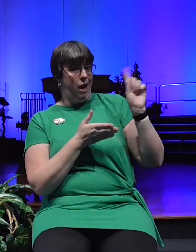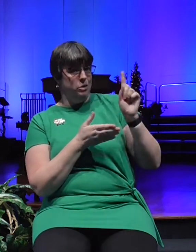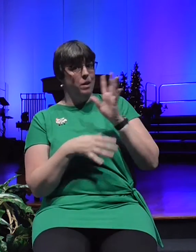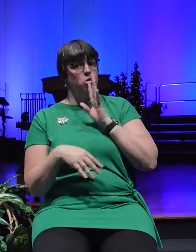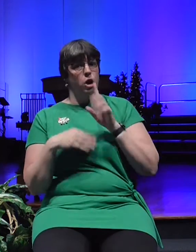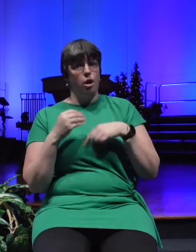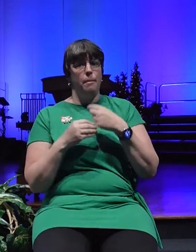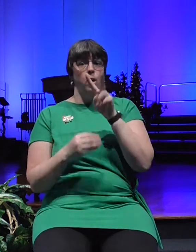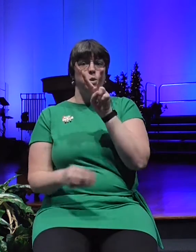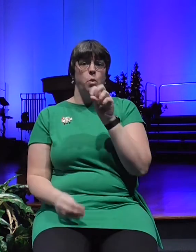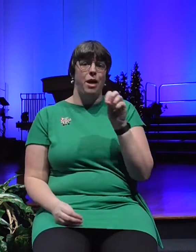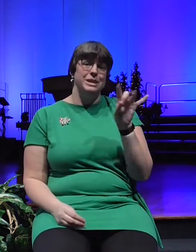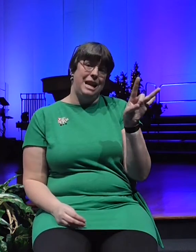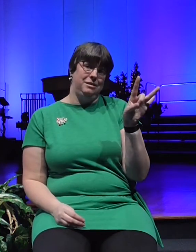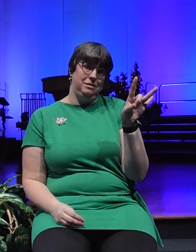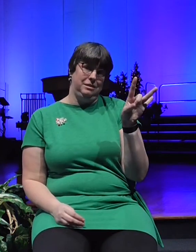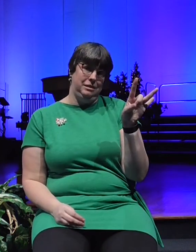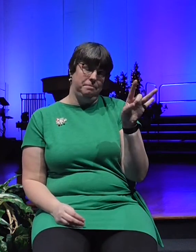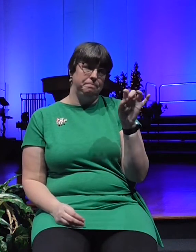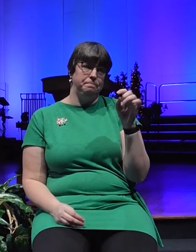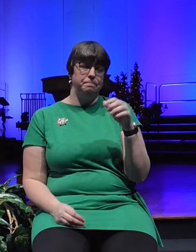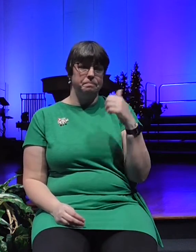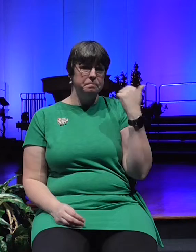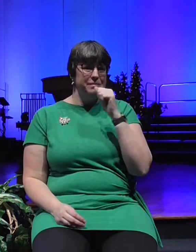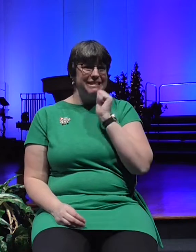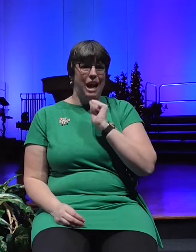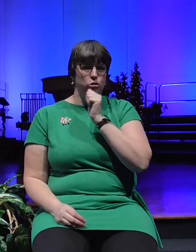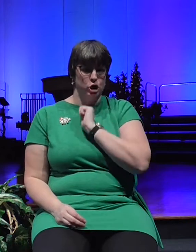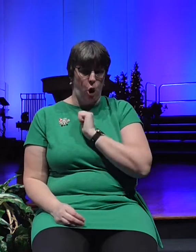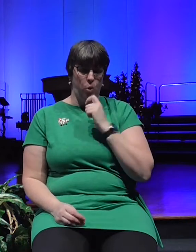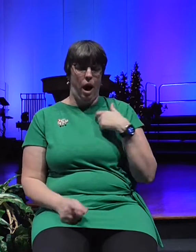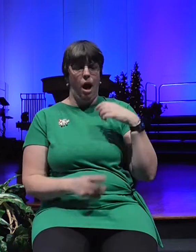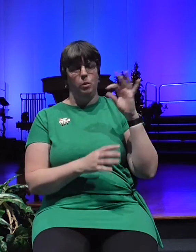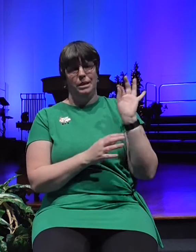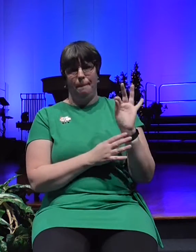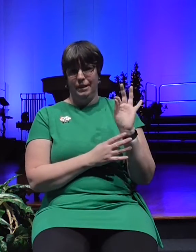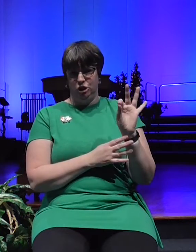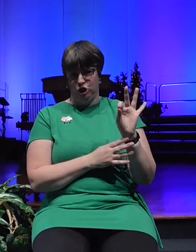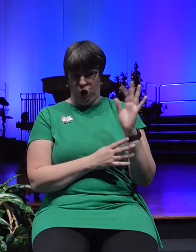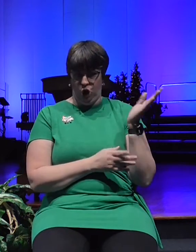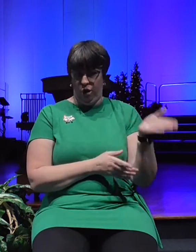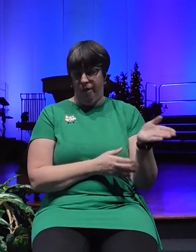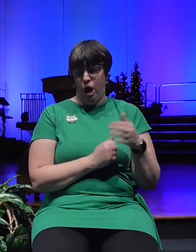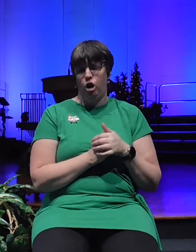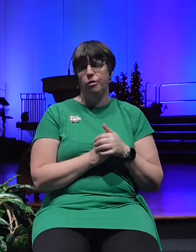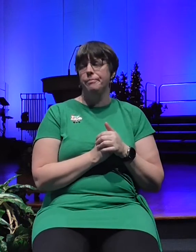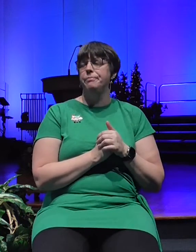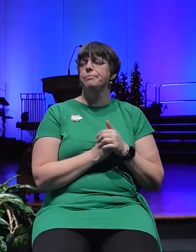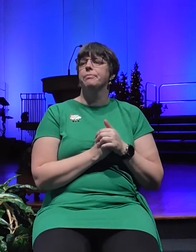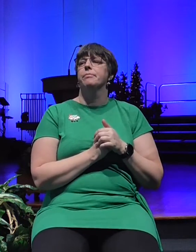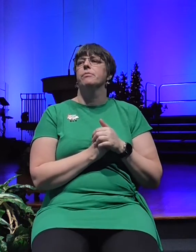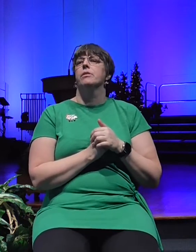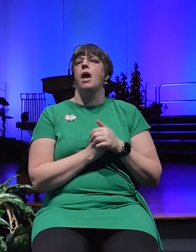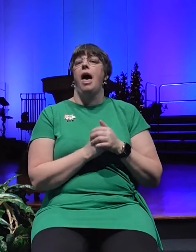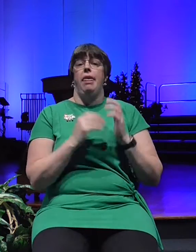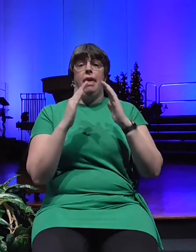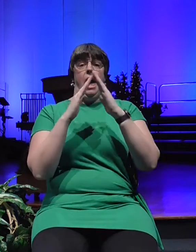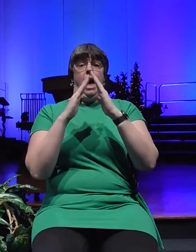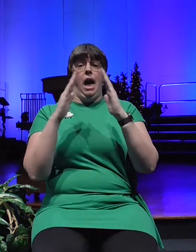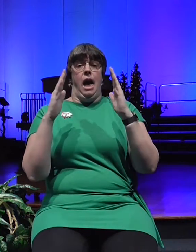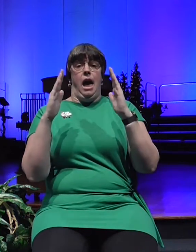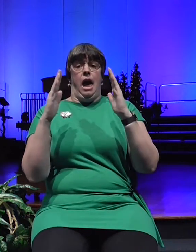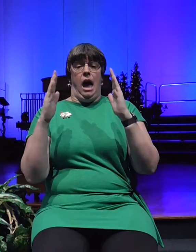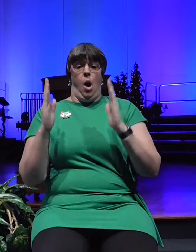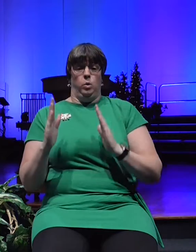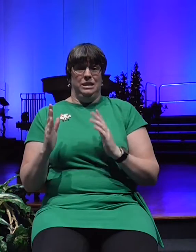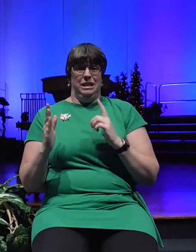in 2008 when I was in Arizona ministering to the New Vision Center there, and the housing market